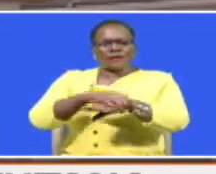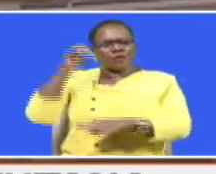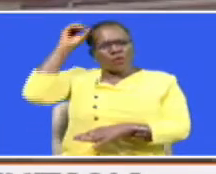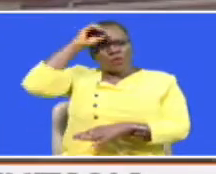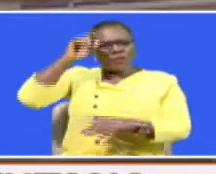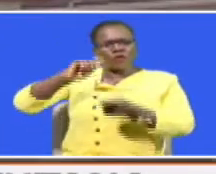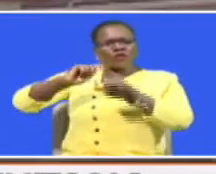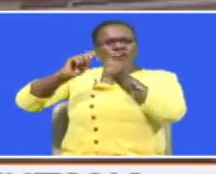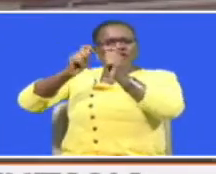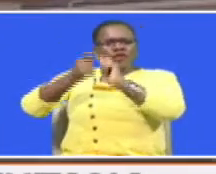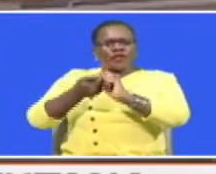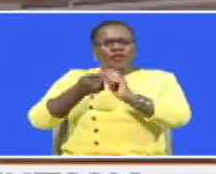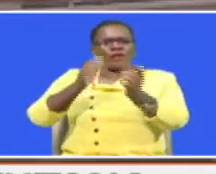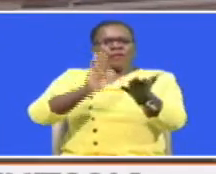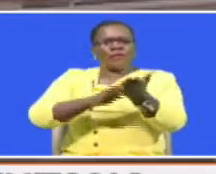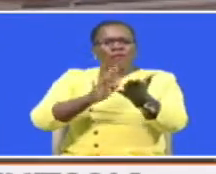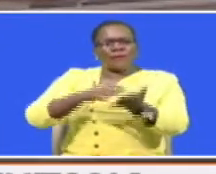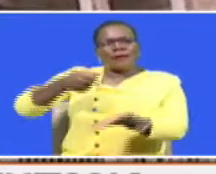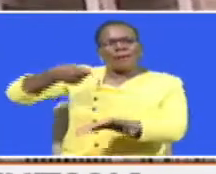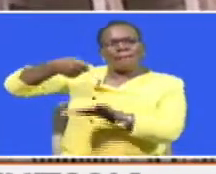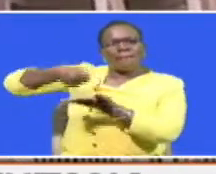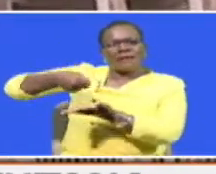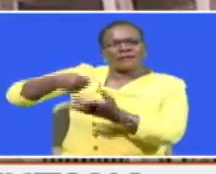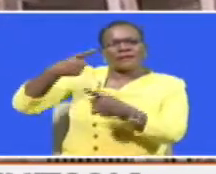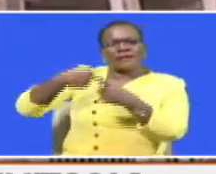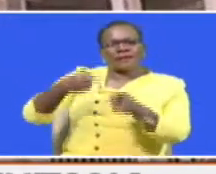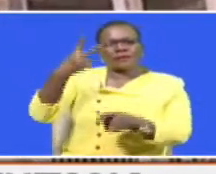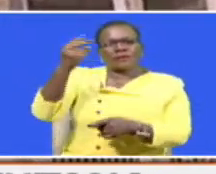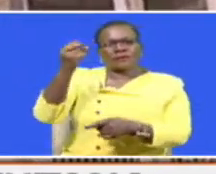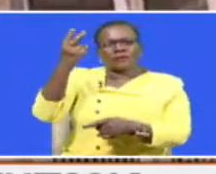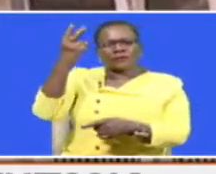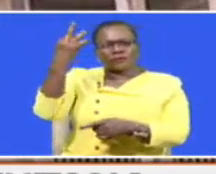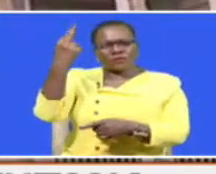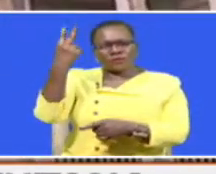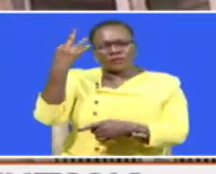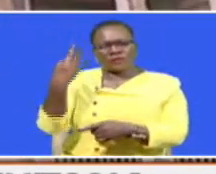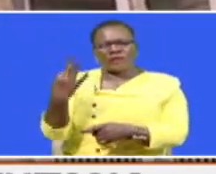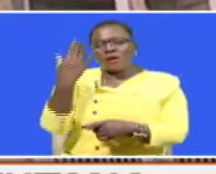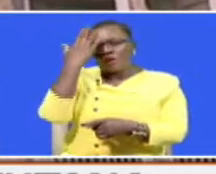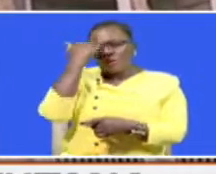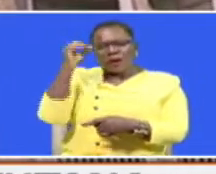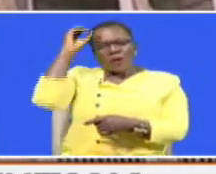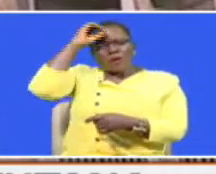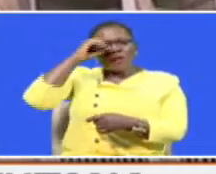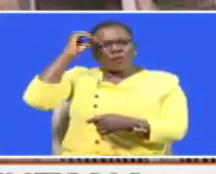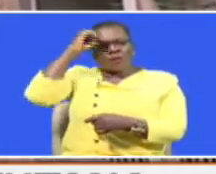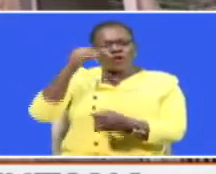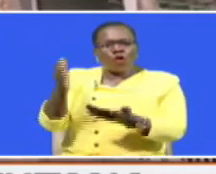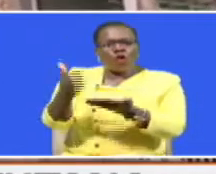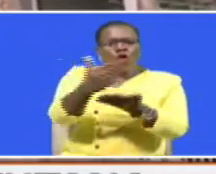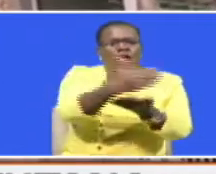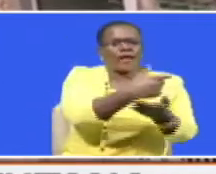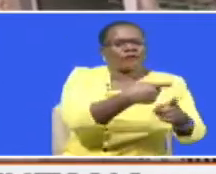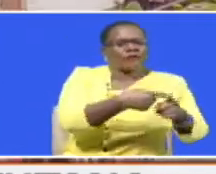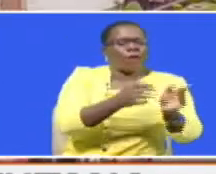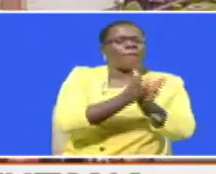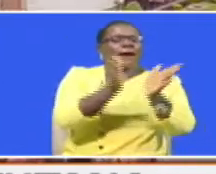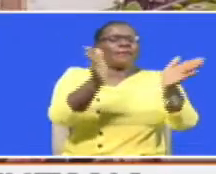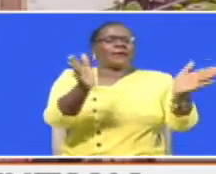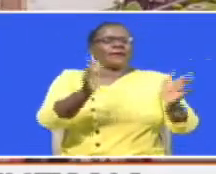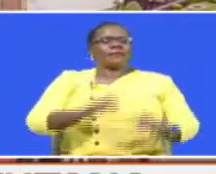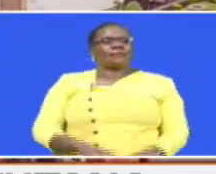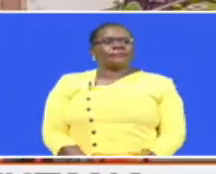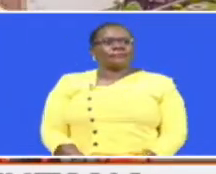mapendekezo ya mabadiliko kwenye mapendekezo ya bajeti ya mwaka 2023 kutokana na maoni waliopata kutoka kwa Wakenya.